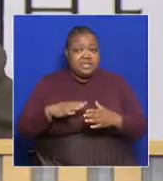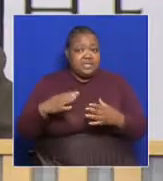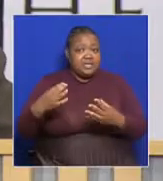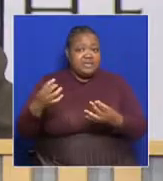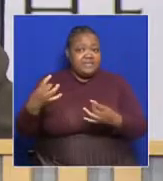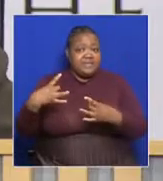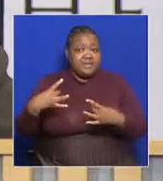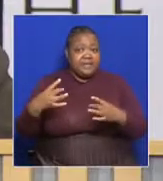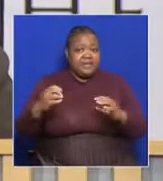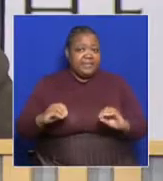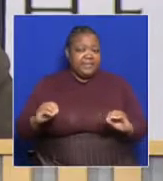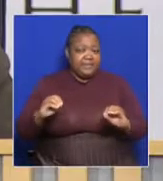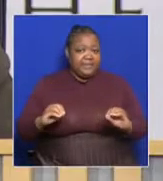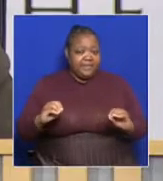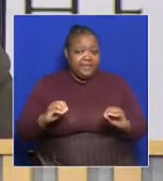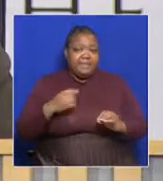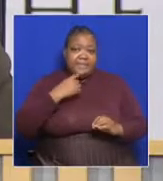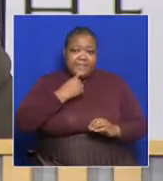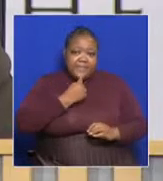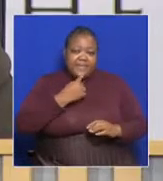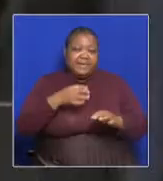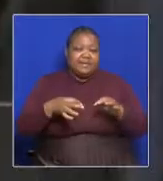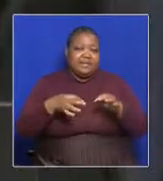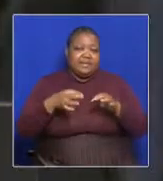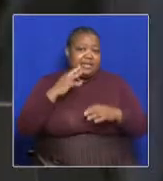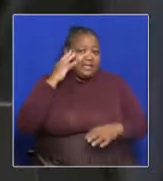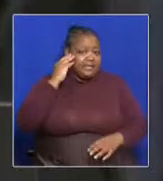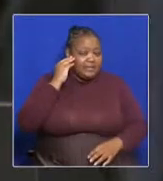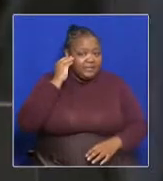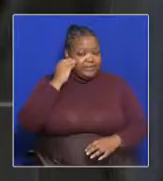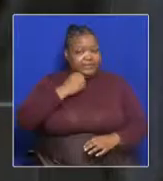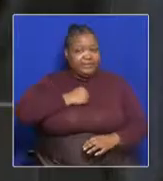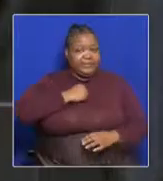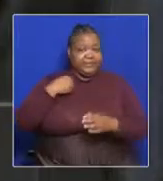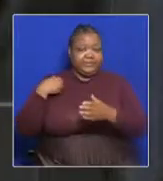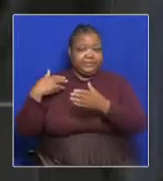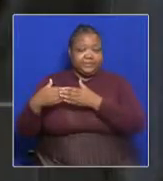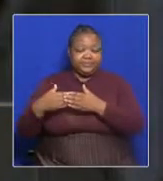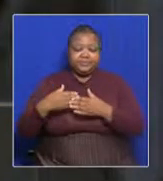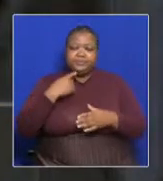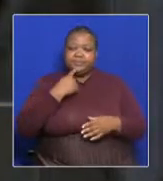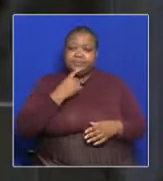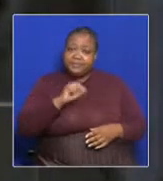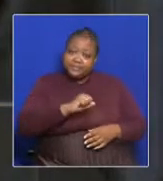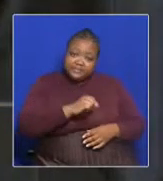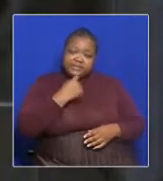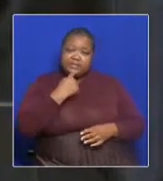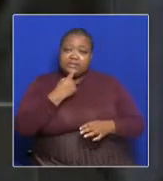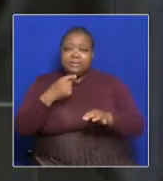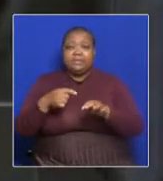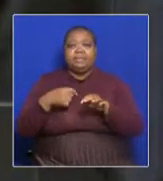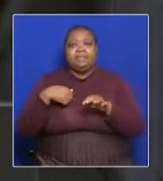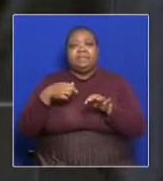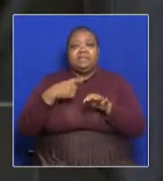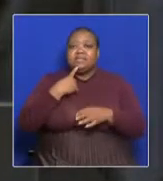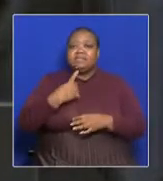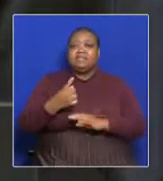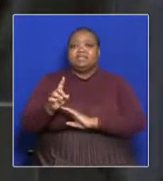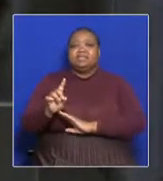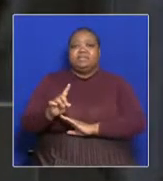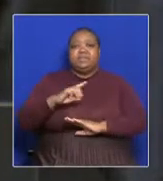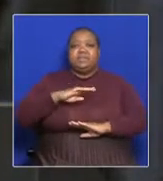that's practically my experience. Yeah, but what I'm putting to you is it can never be a satisfactory explanation,